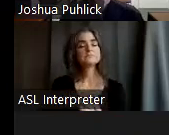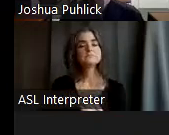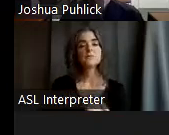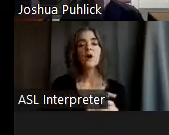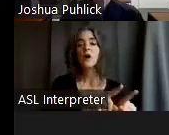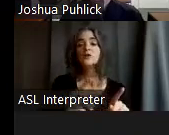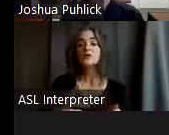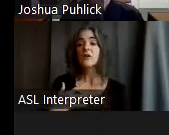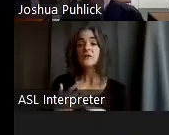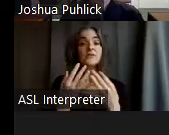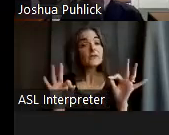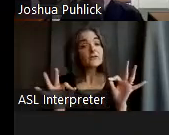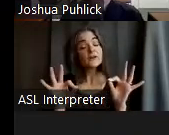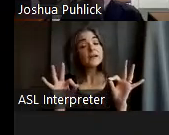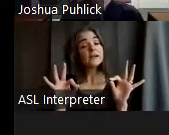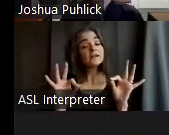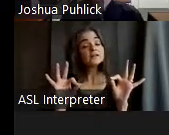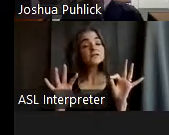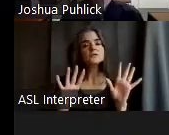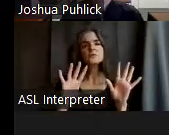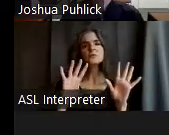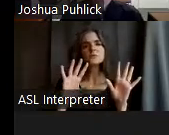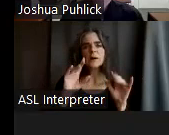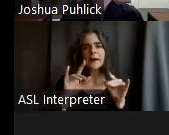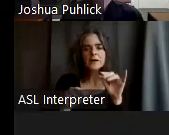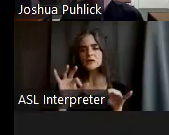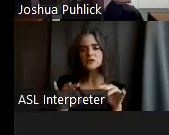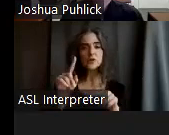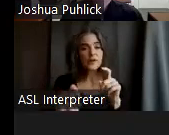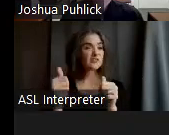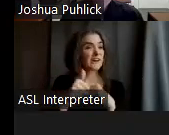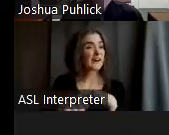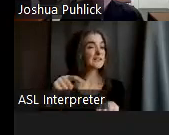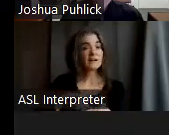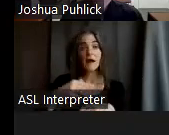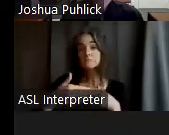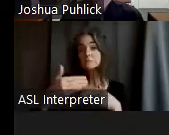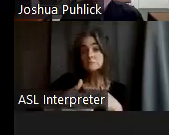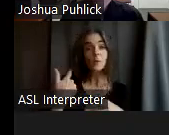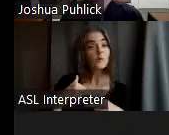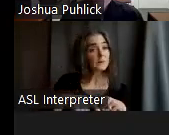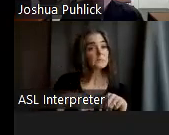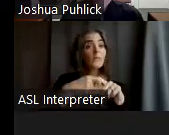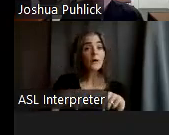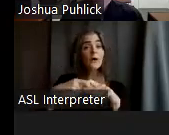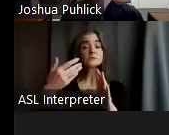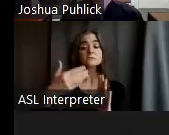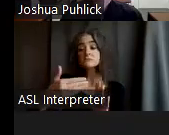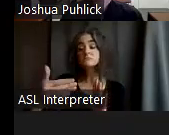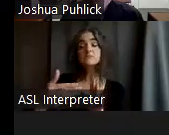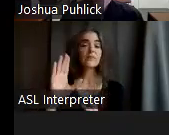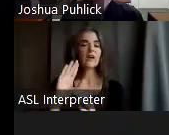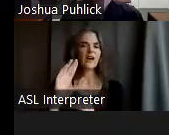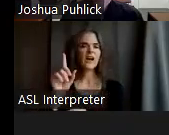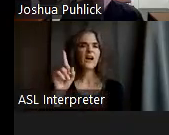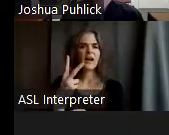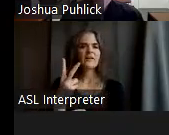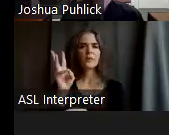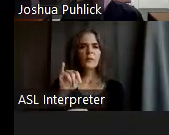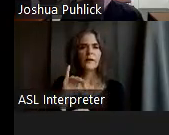Please feel free to enter questions at any point during the presentation, and we'll even pause to take questions halfway through.